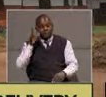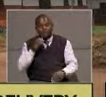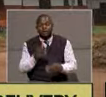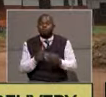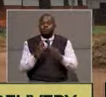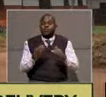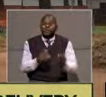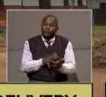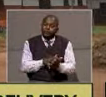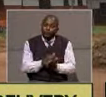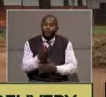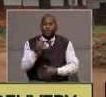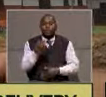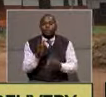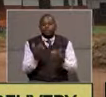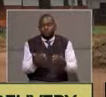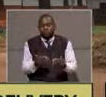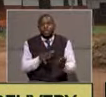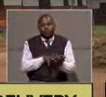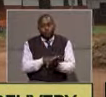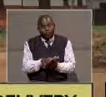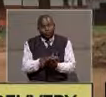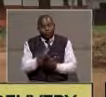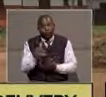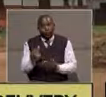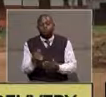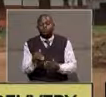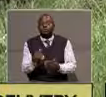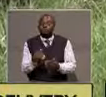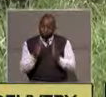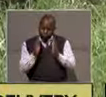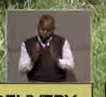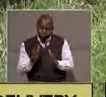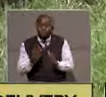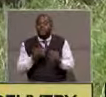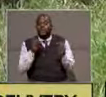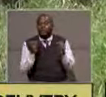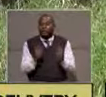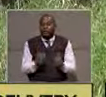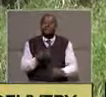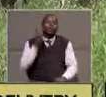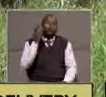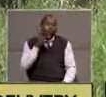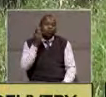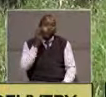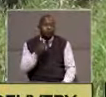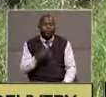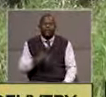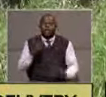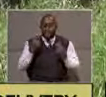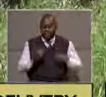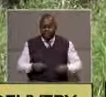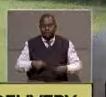been costly, and the cost has always been going to the attendance of the patient. At Kwom Health Center 4, the situation is